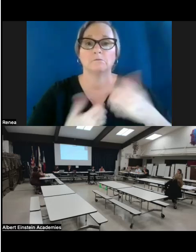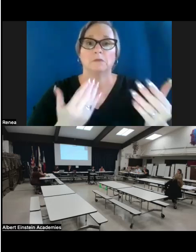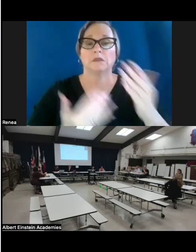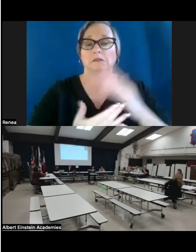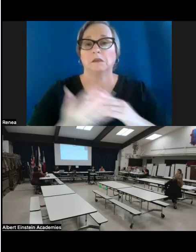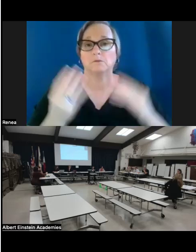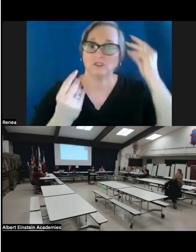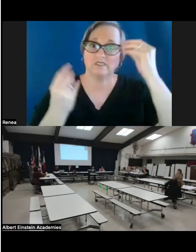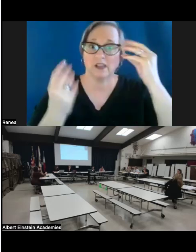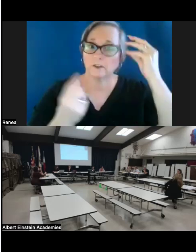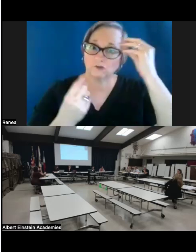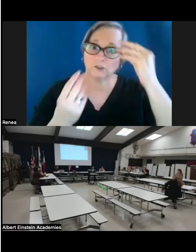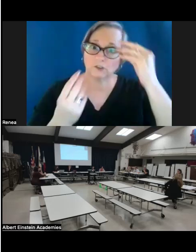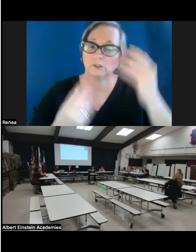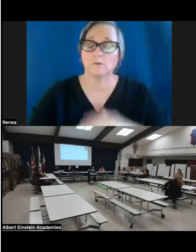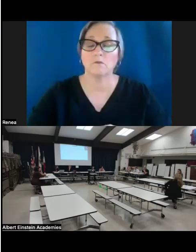year.